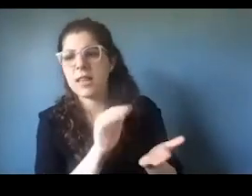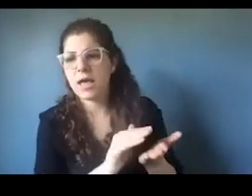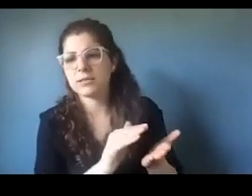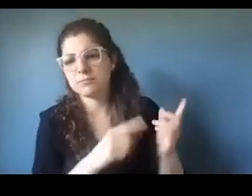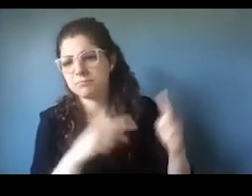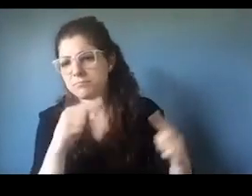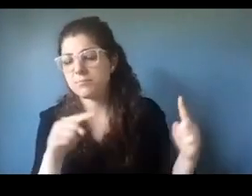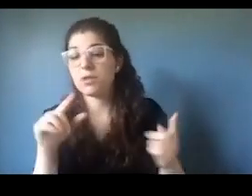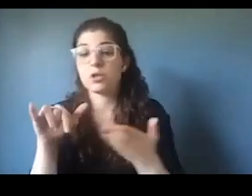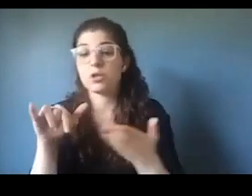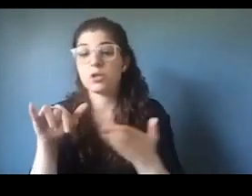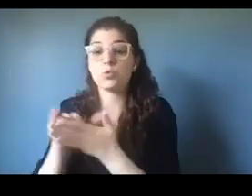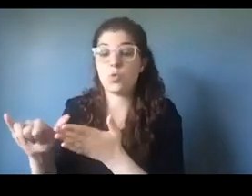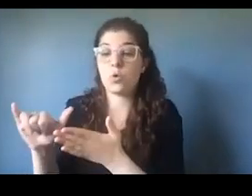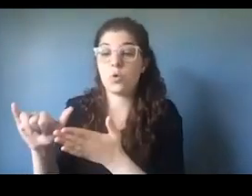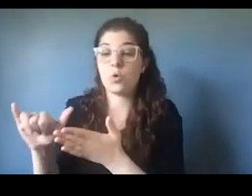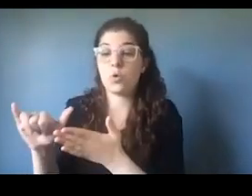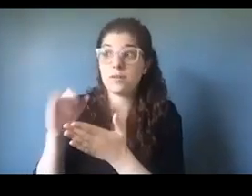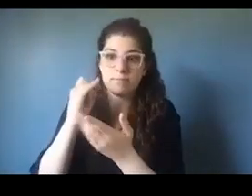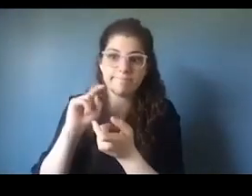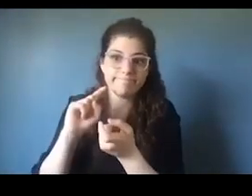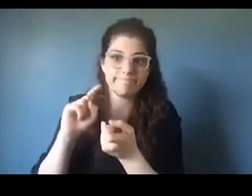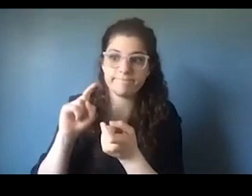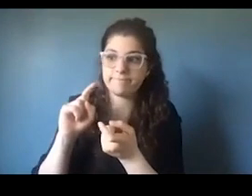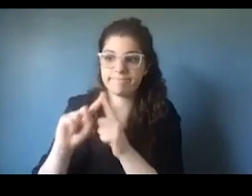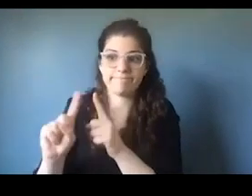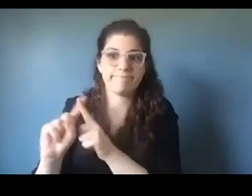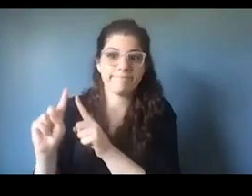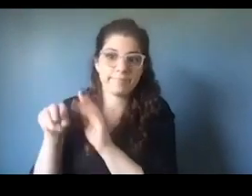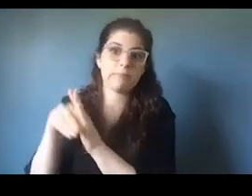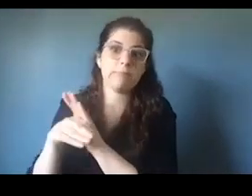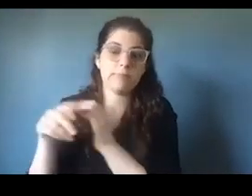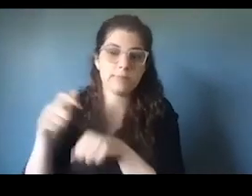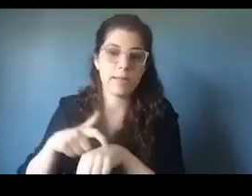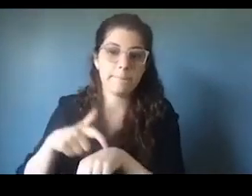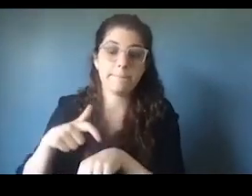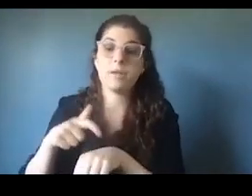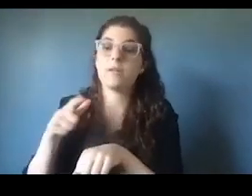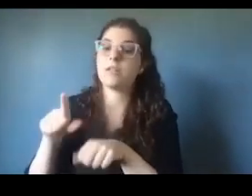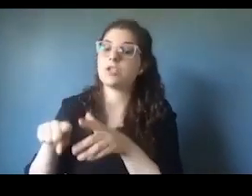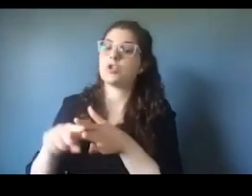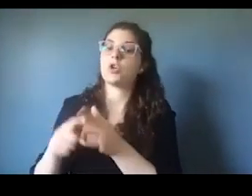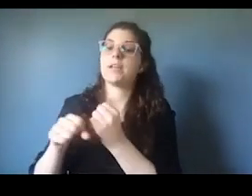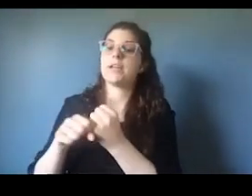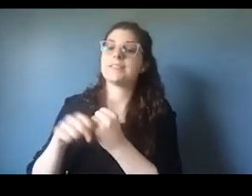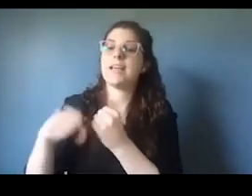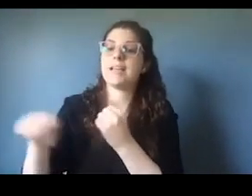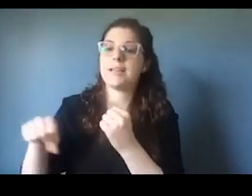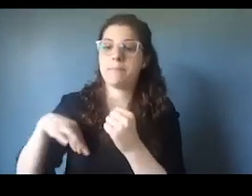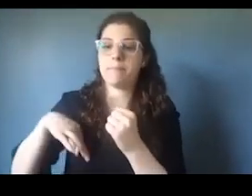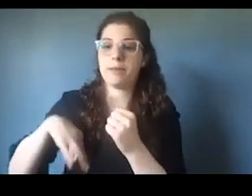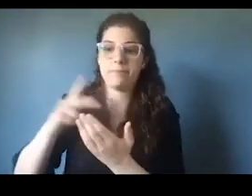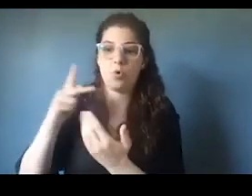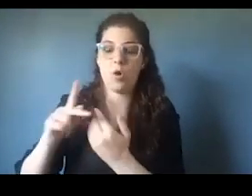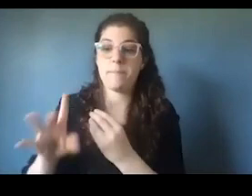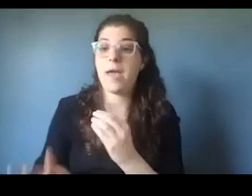York, in times of downturn, as other states, often activates what's called an extended benefits program, which adds another